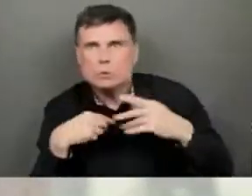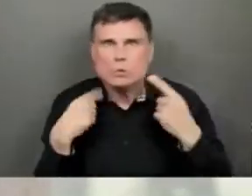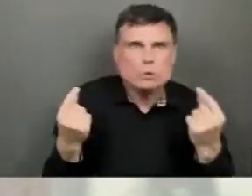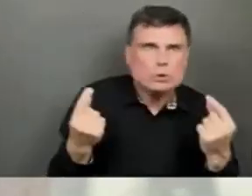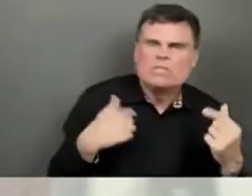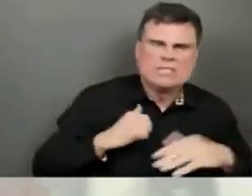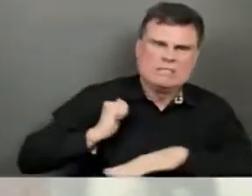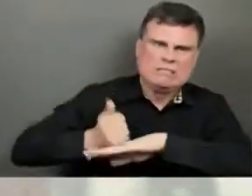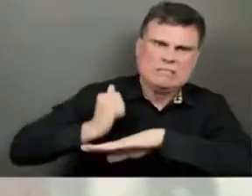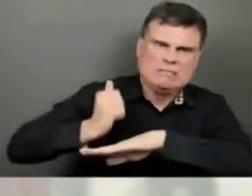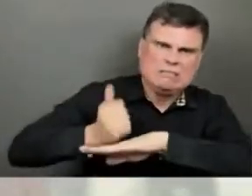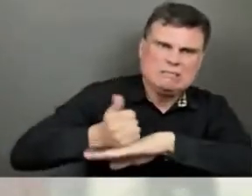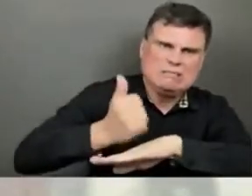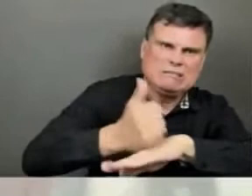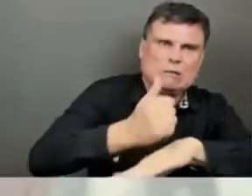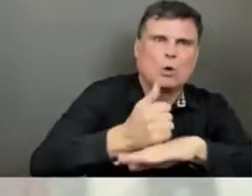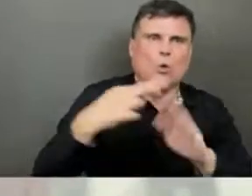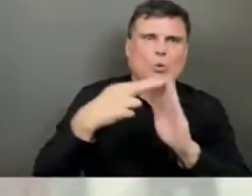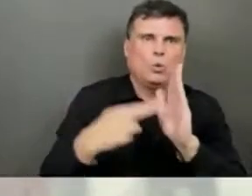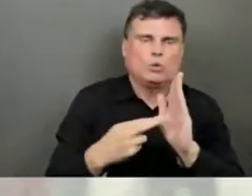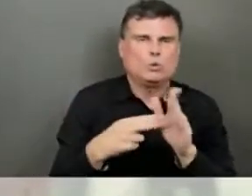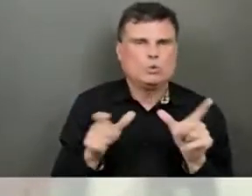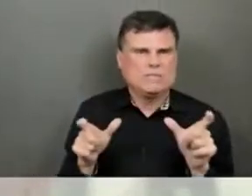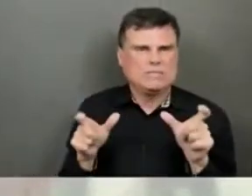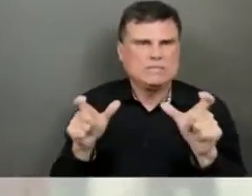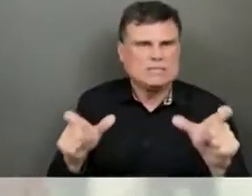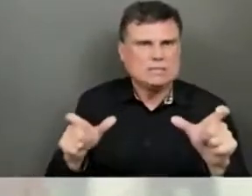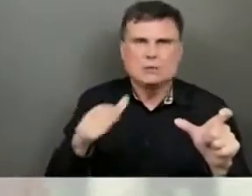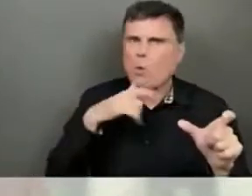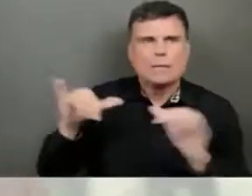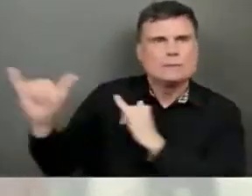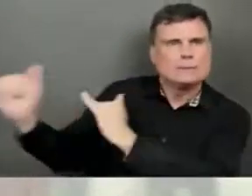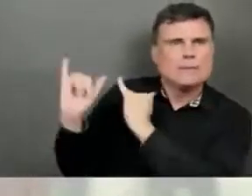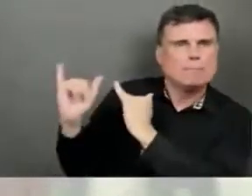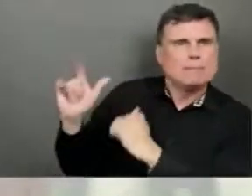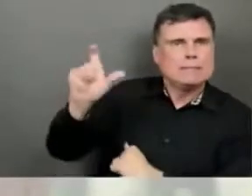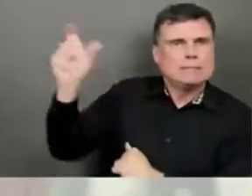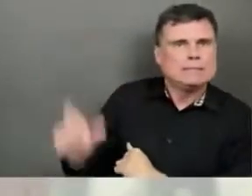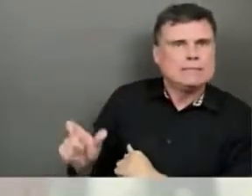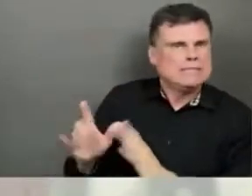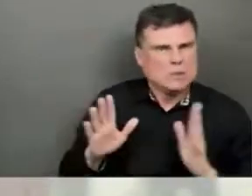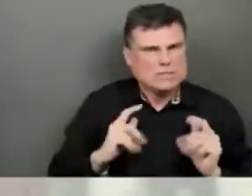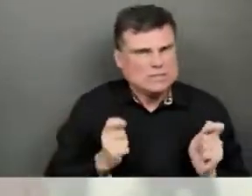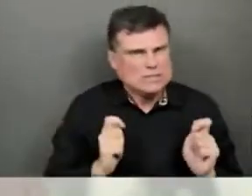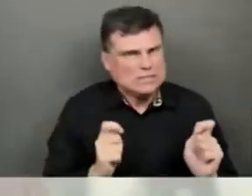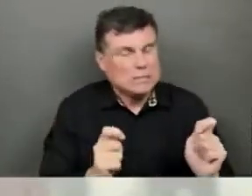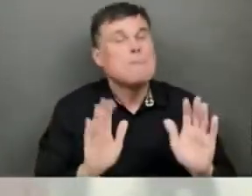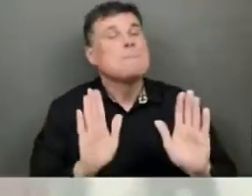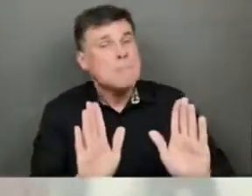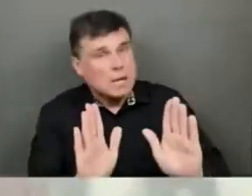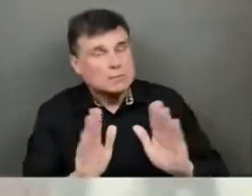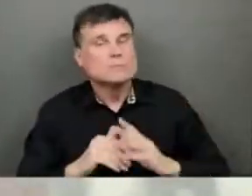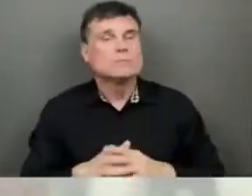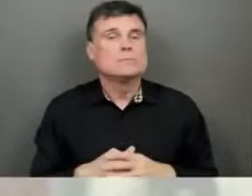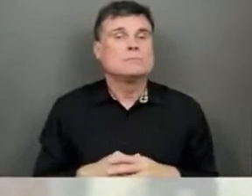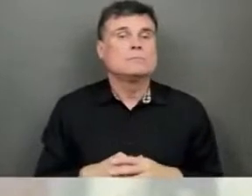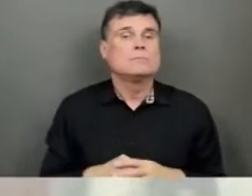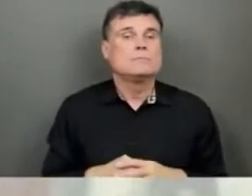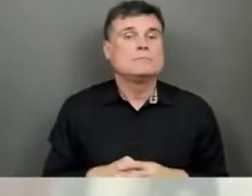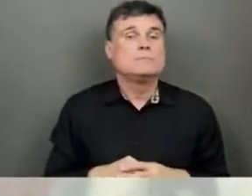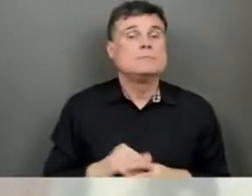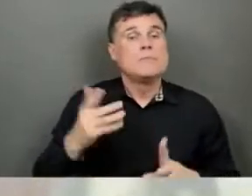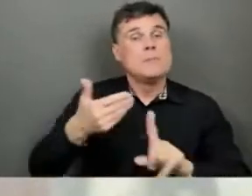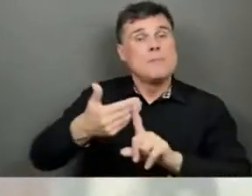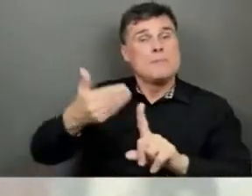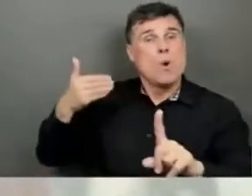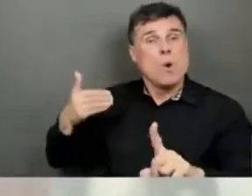to protect those who were so much at risk. But as I mentioned earlier, finding that balance